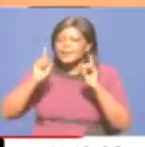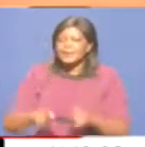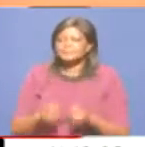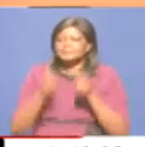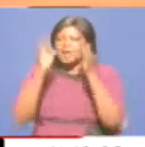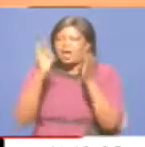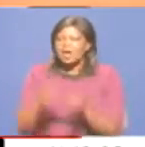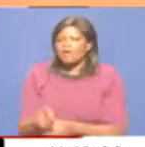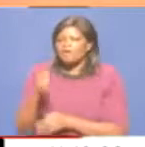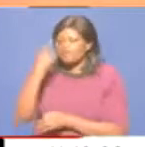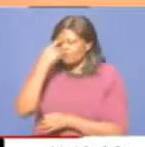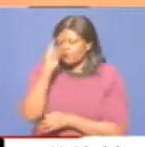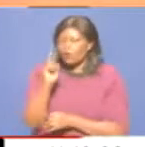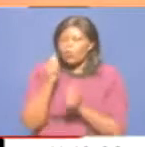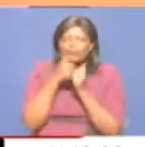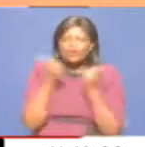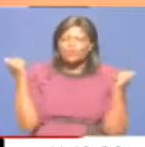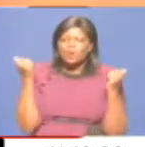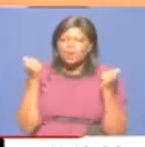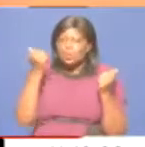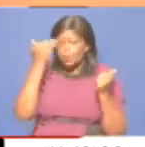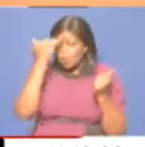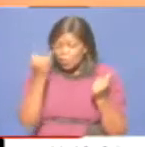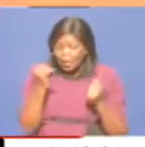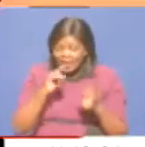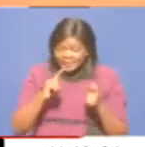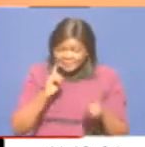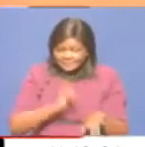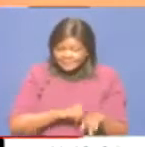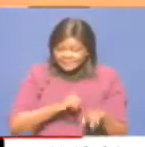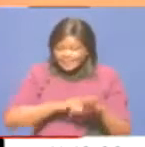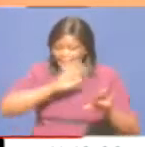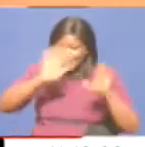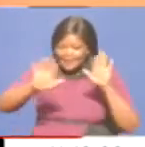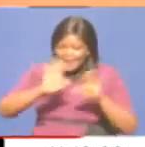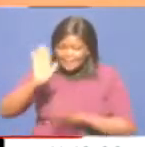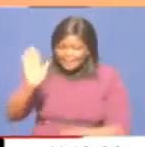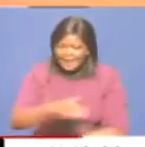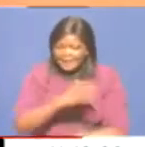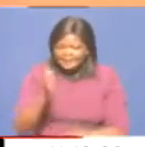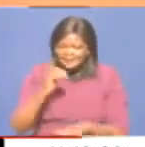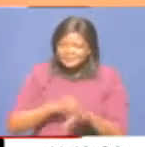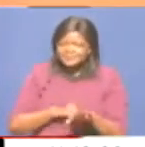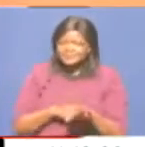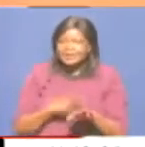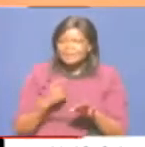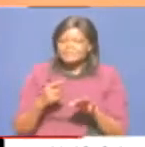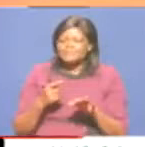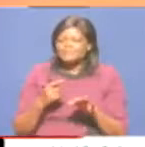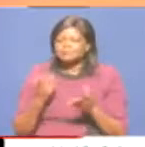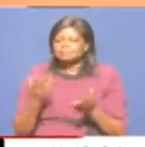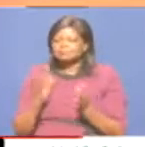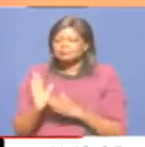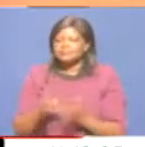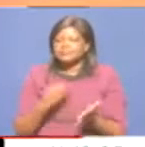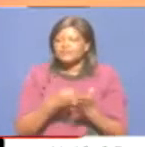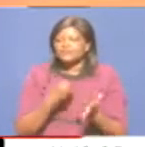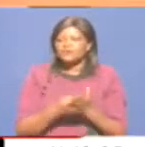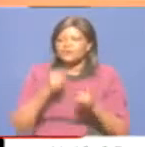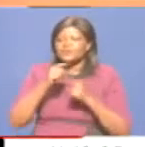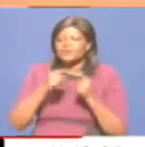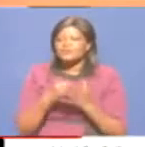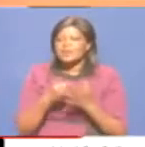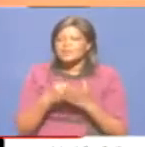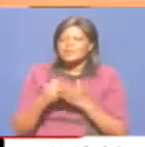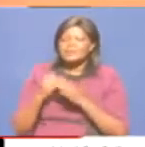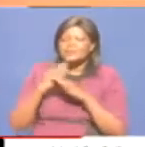to the last penny, so that when you go back to parliament, mm-hmm. when they are appropriating funds or when they are dividing revenue between levels of government,